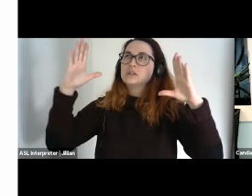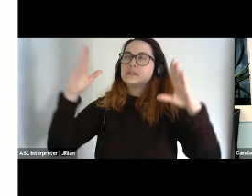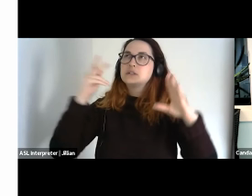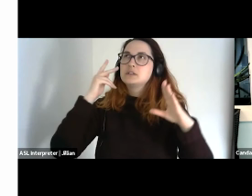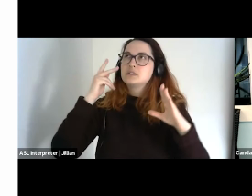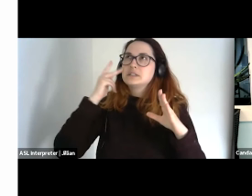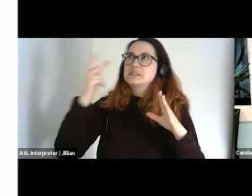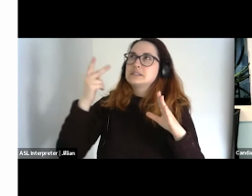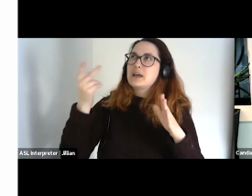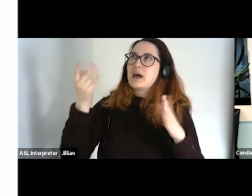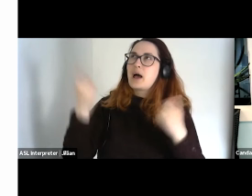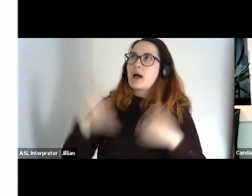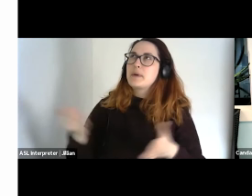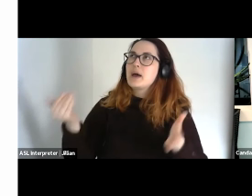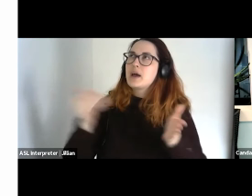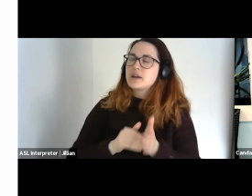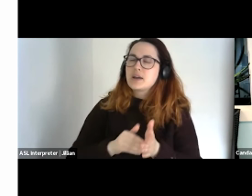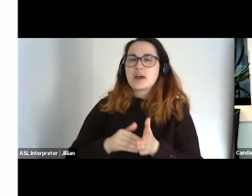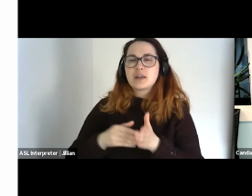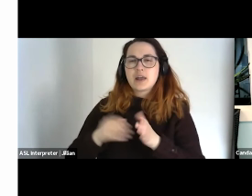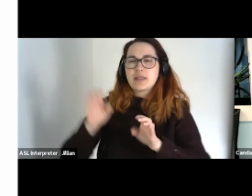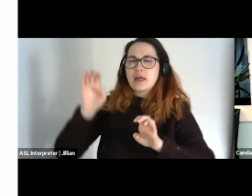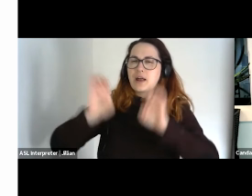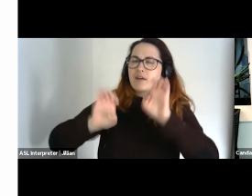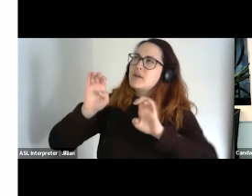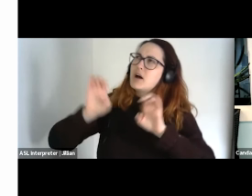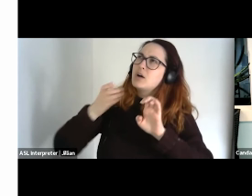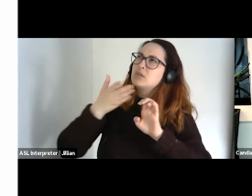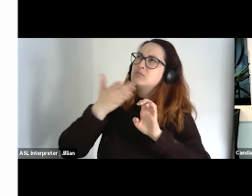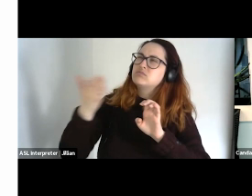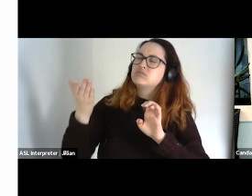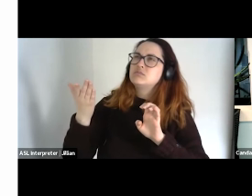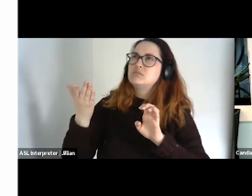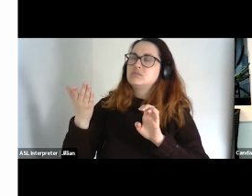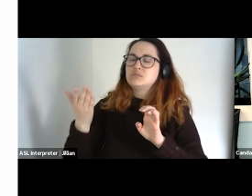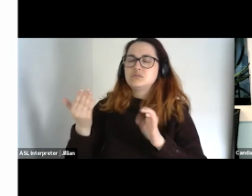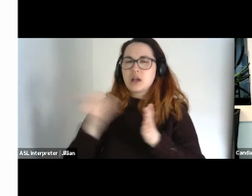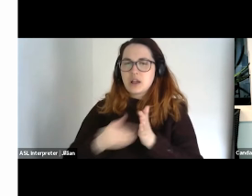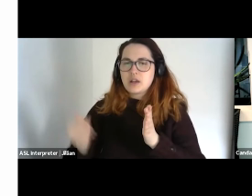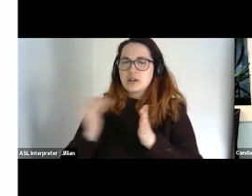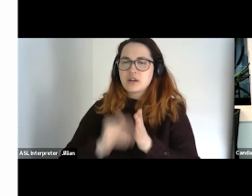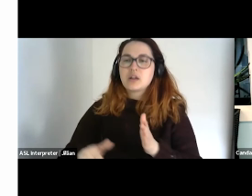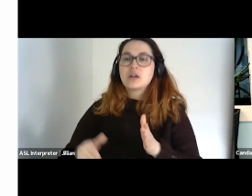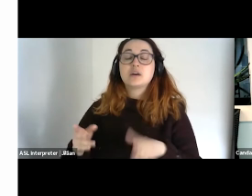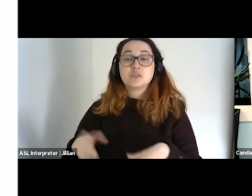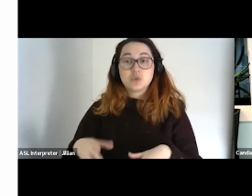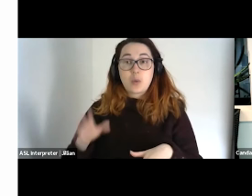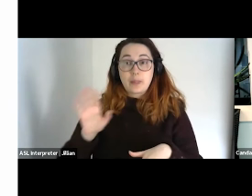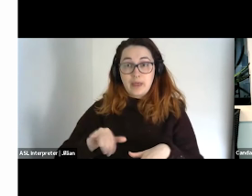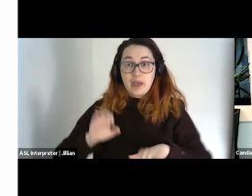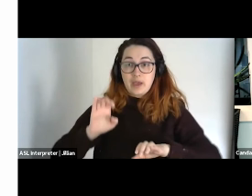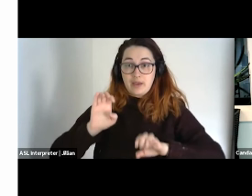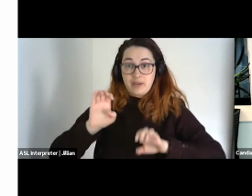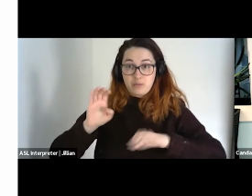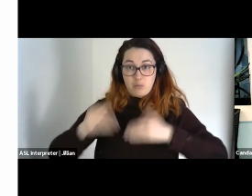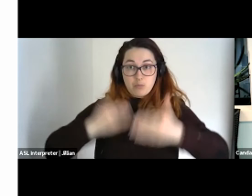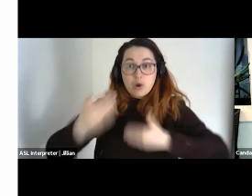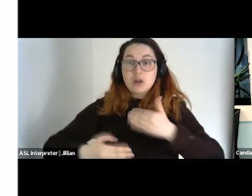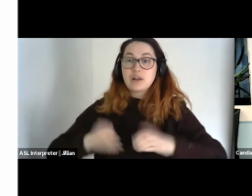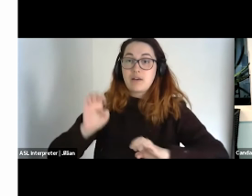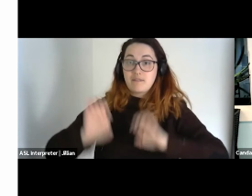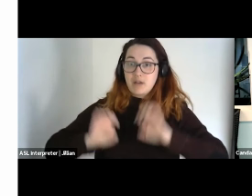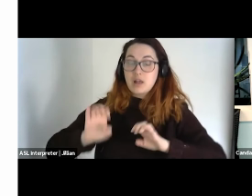happened, and we evaluate. We continuously evaluate. And the idea around this is that as we start to evaluate, so generally the first time you